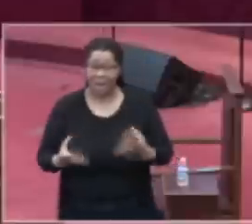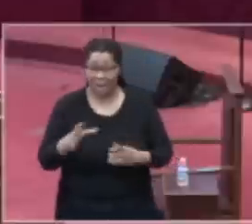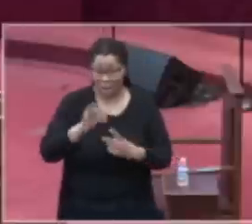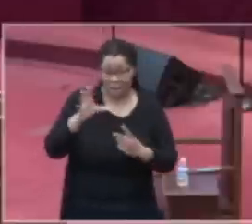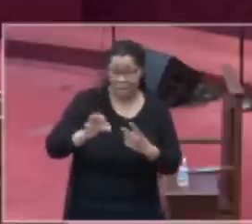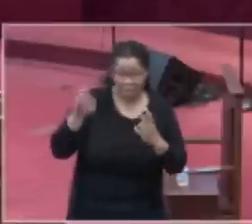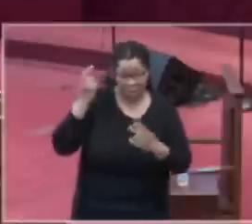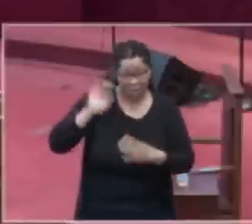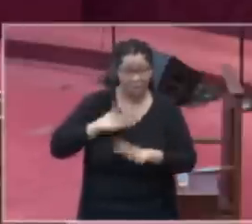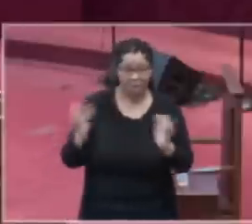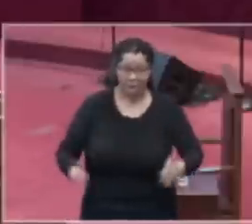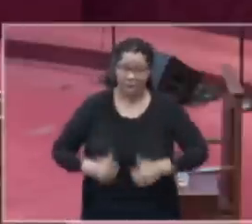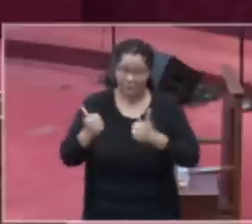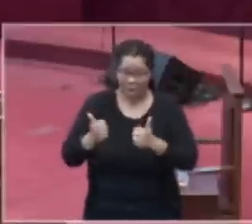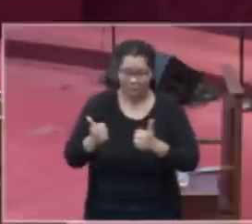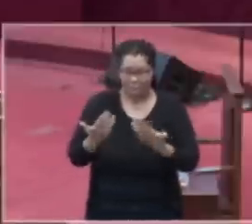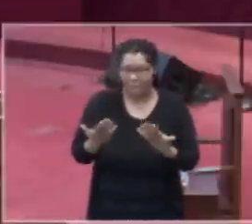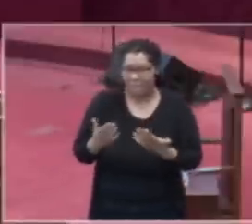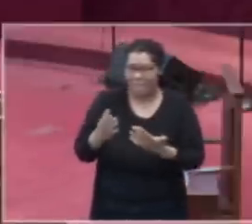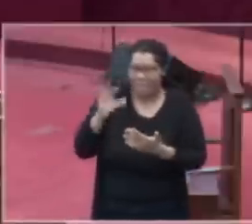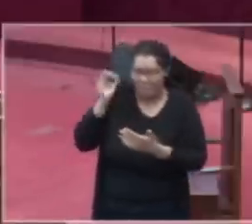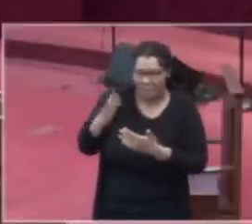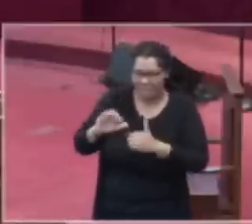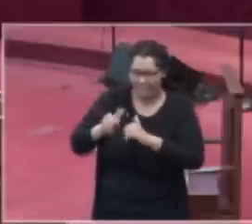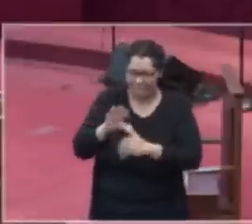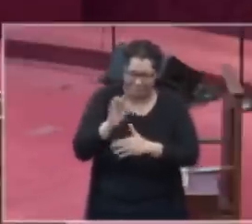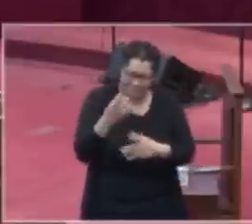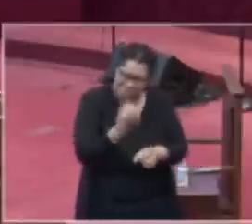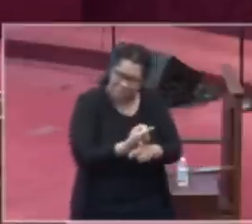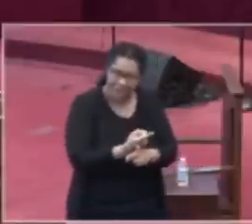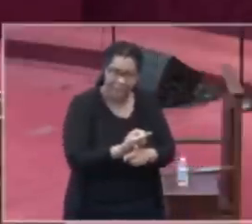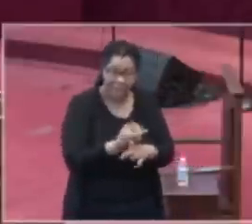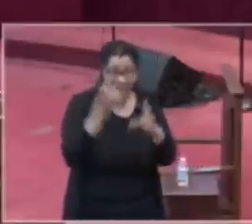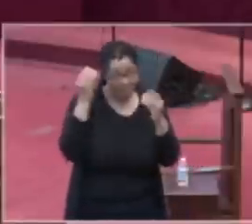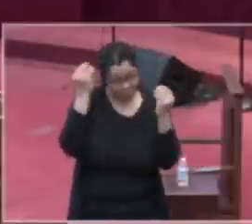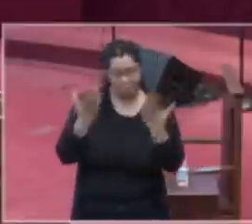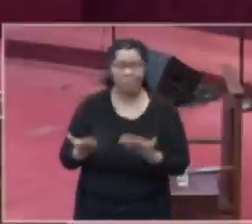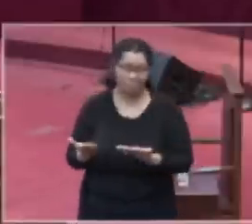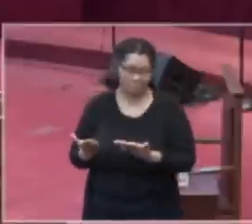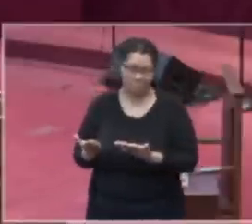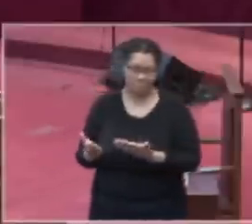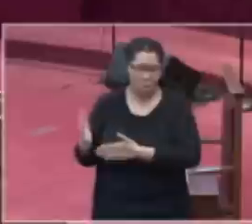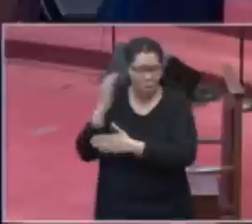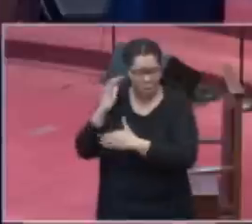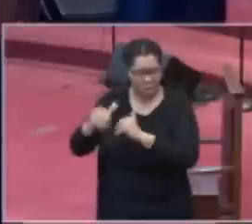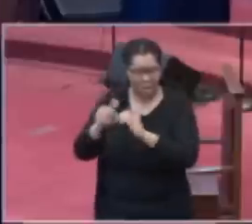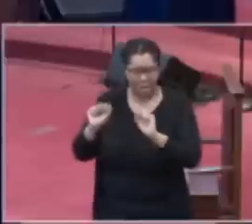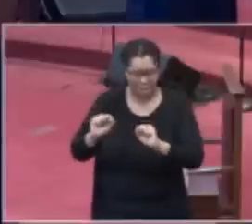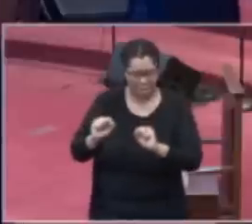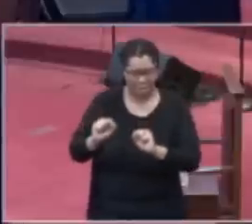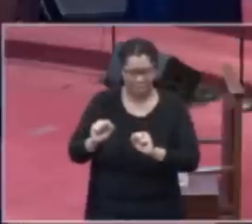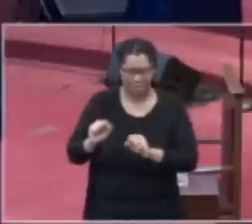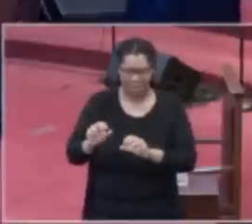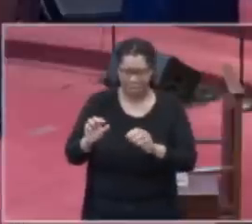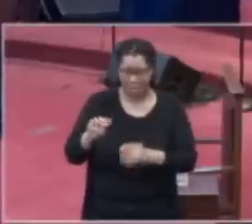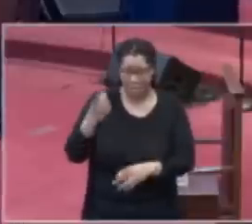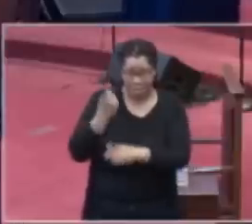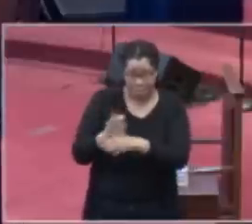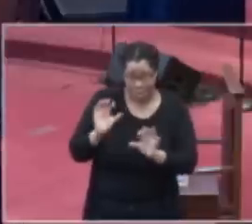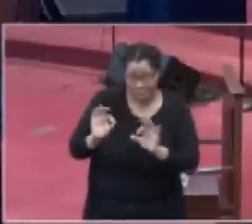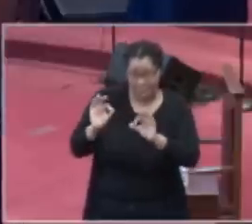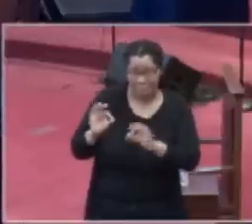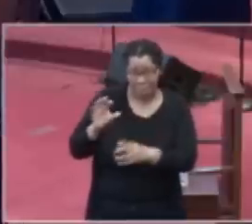the question then, Pastor, how do I choose right? And I'm gonna tell you how. You know how you choose right every time.